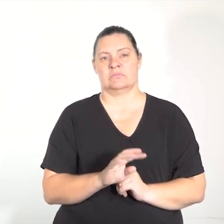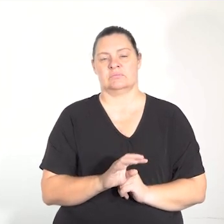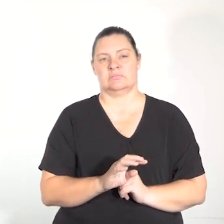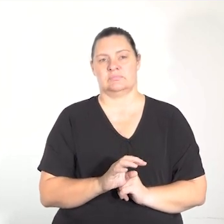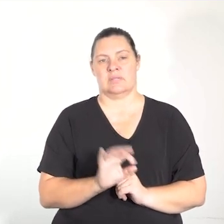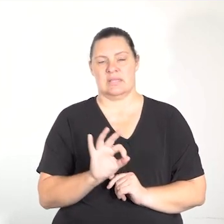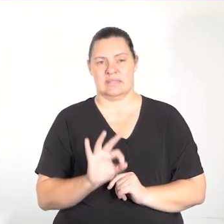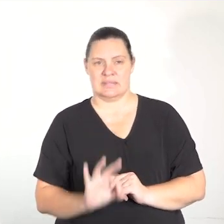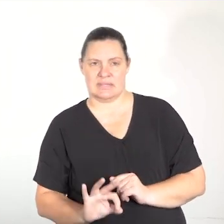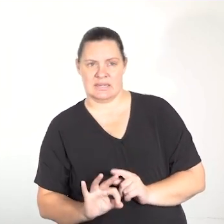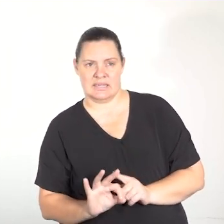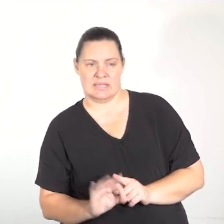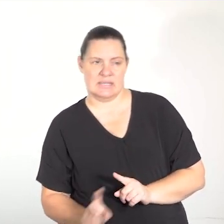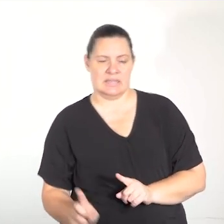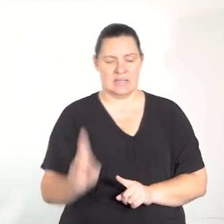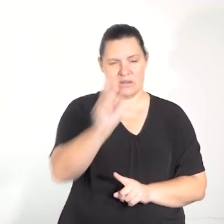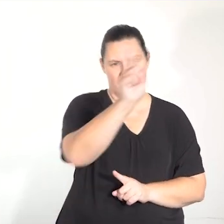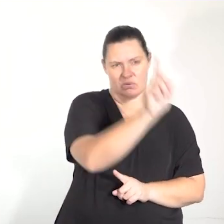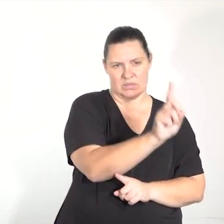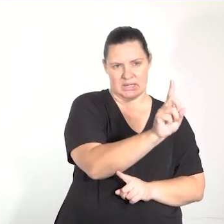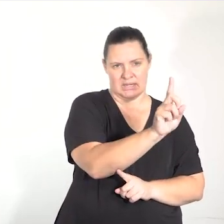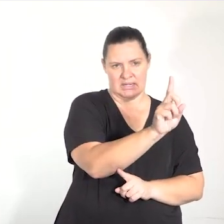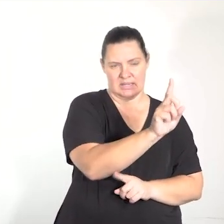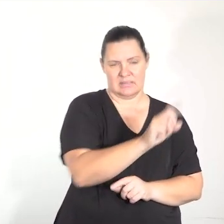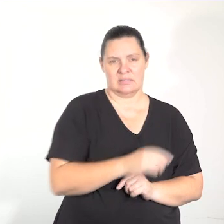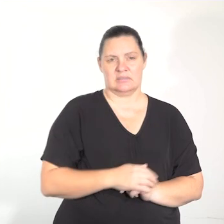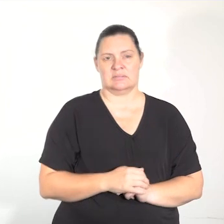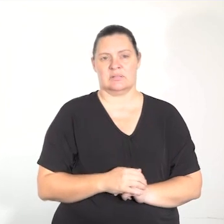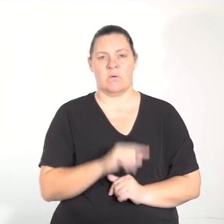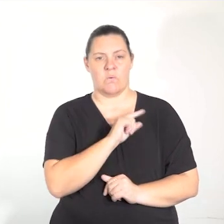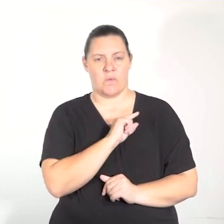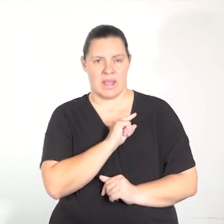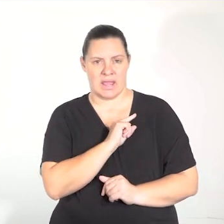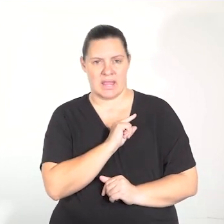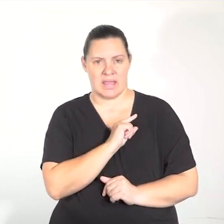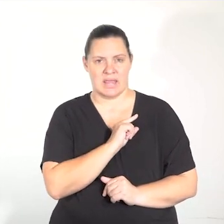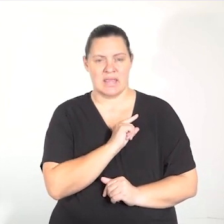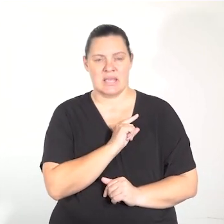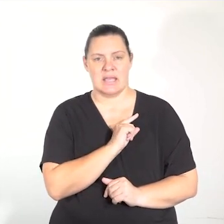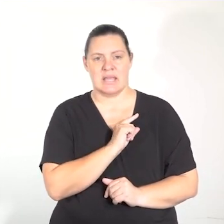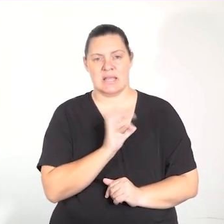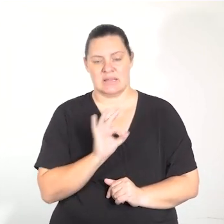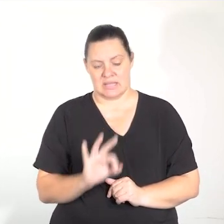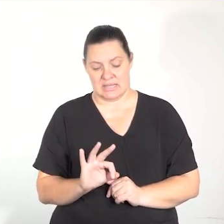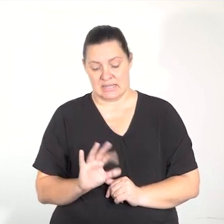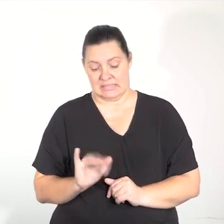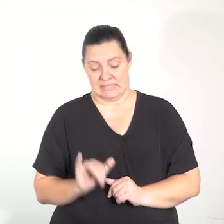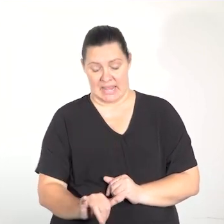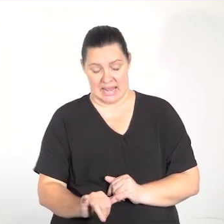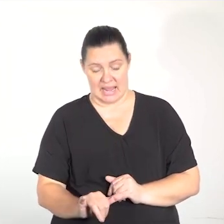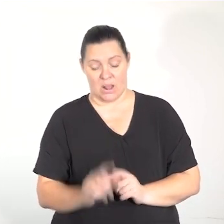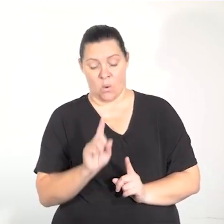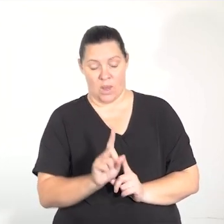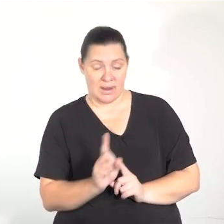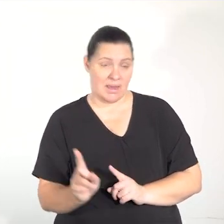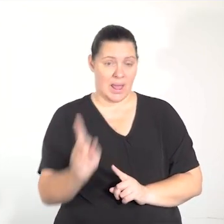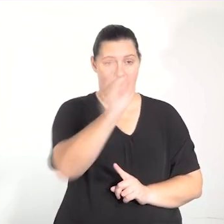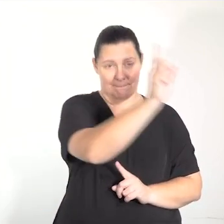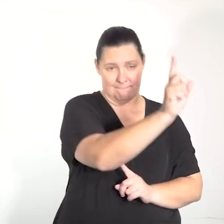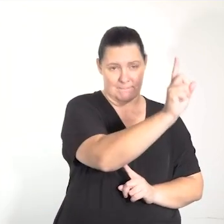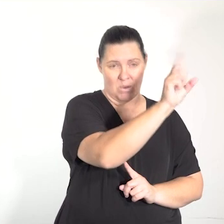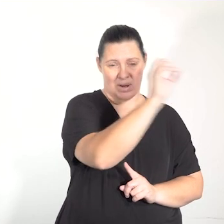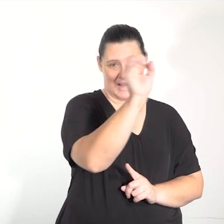2 multiplied by 21 Rand. Do you know the answer for that? Yes, the answer is going